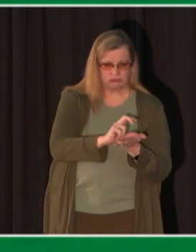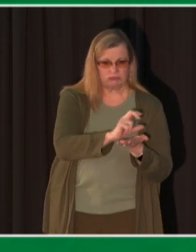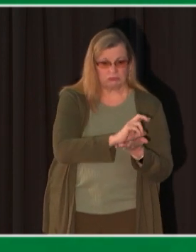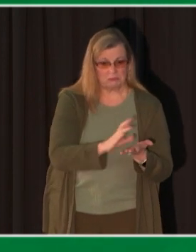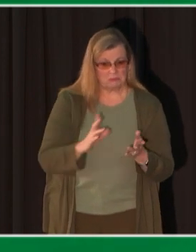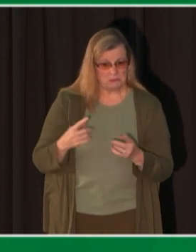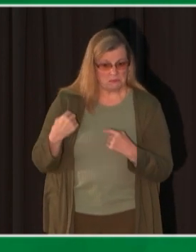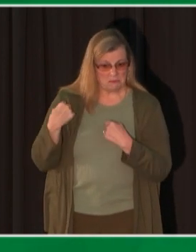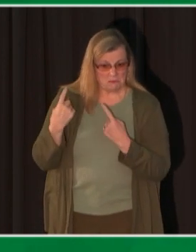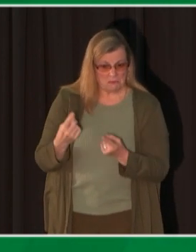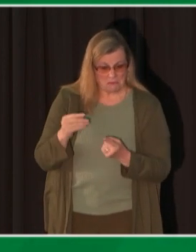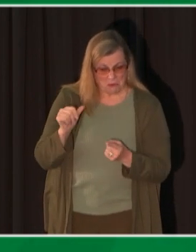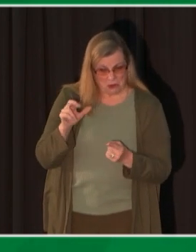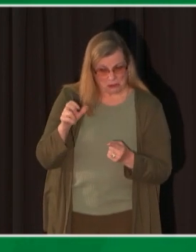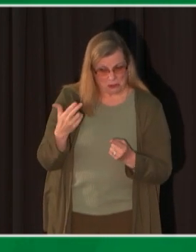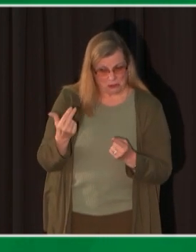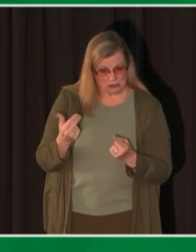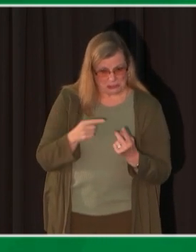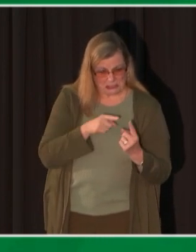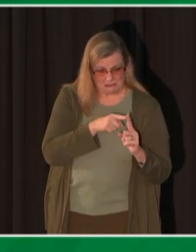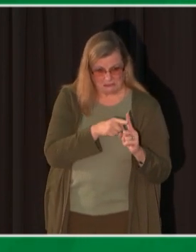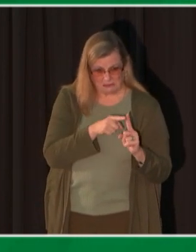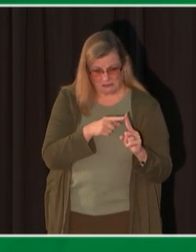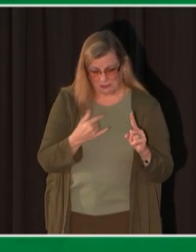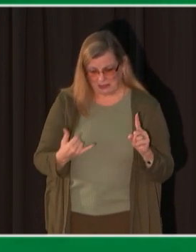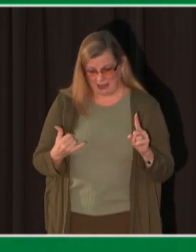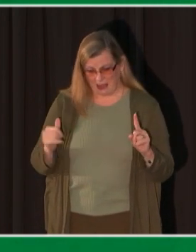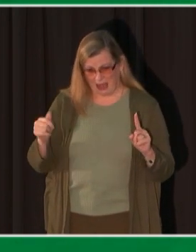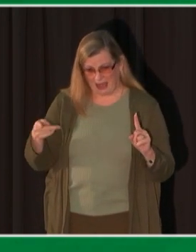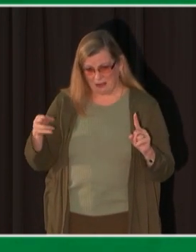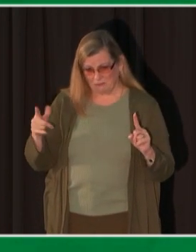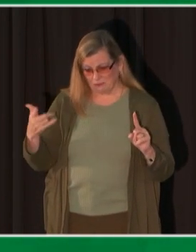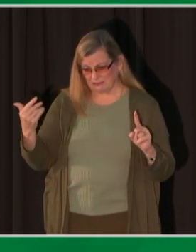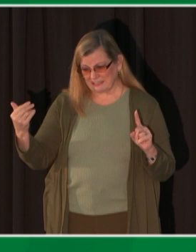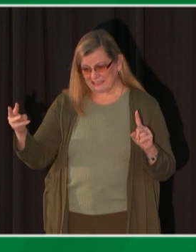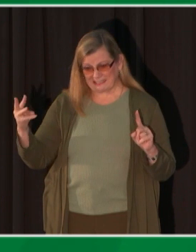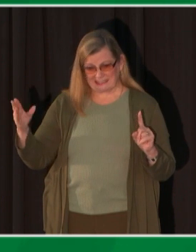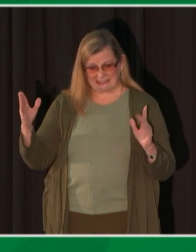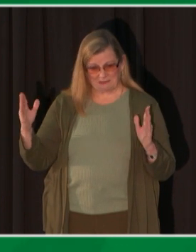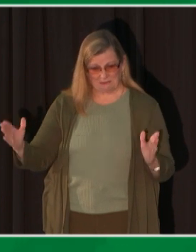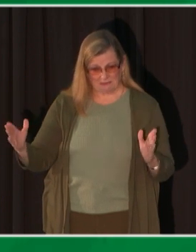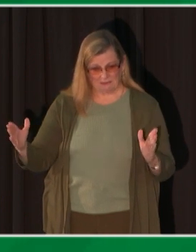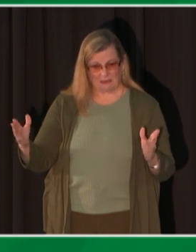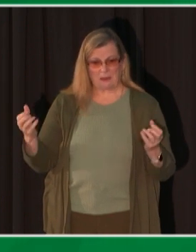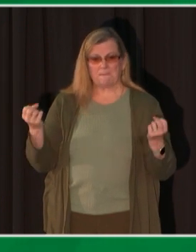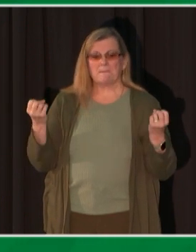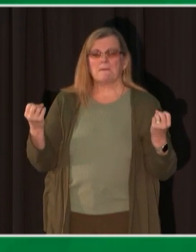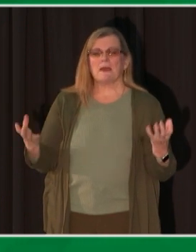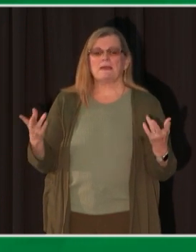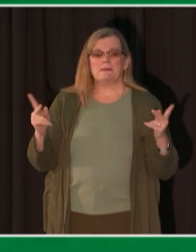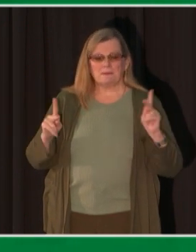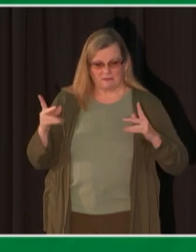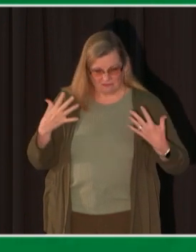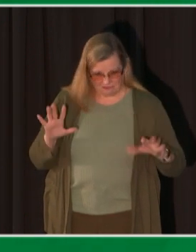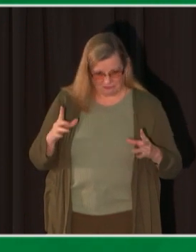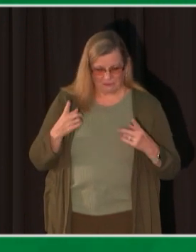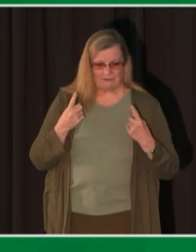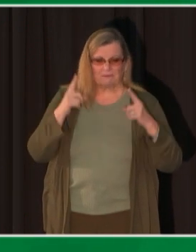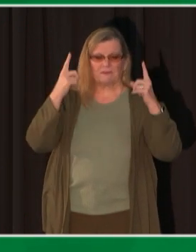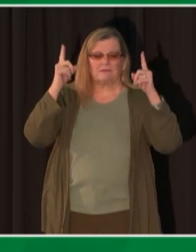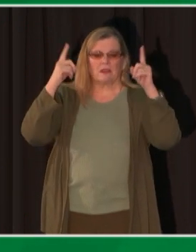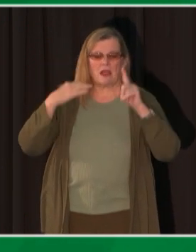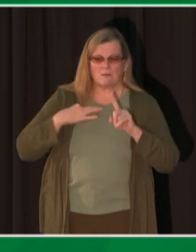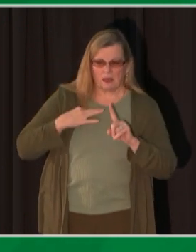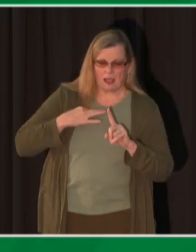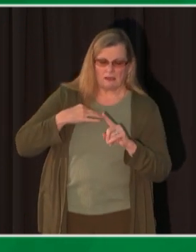April 16th, we have many thousands of people that have applied on various